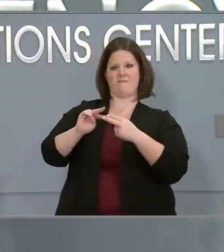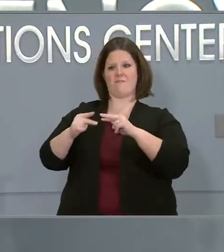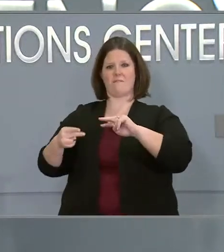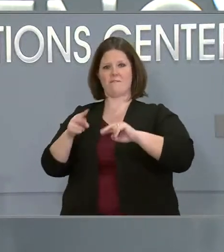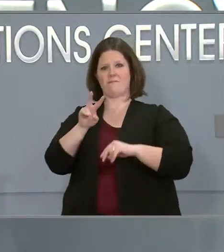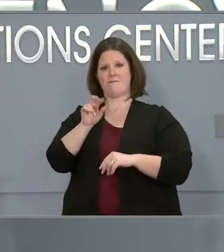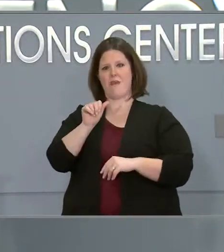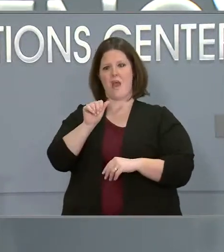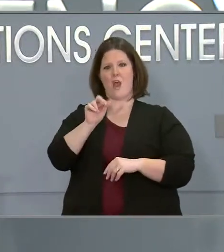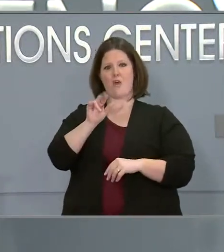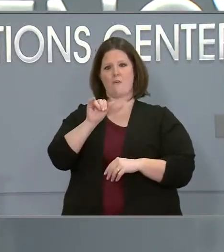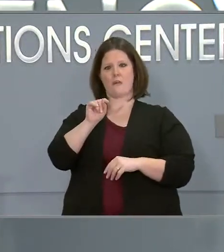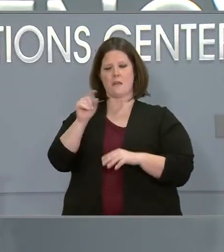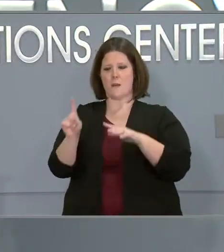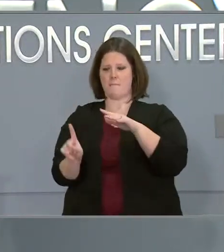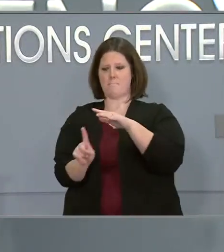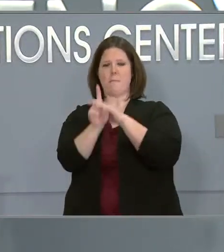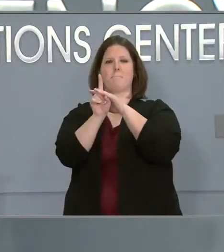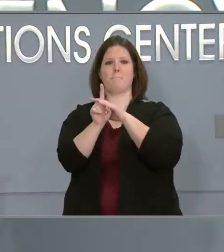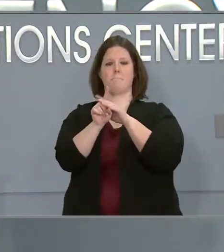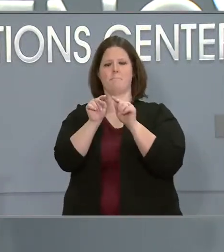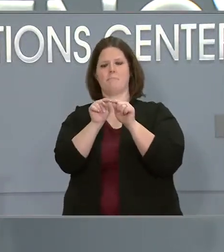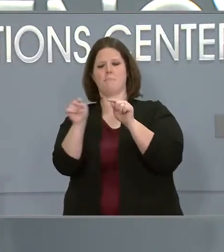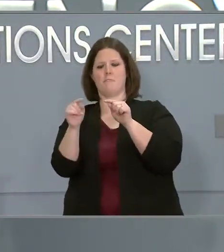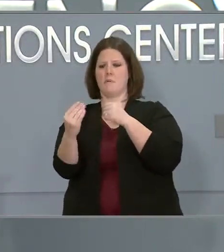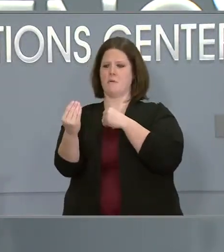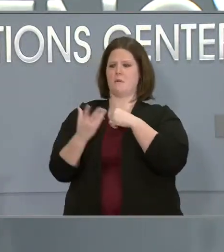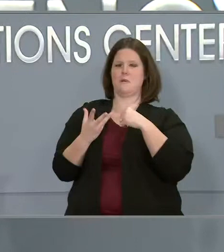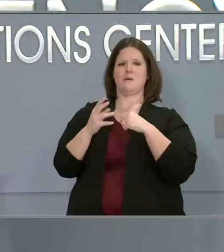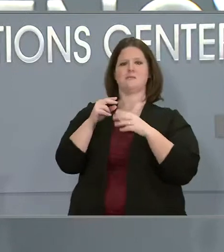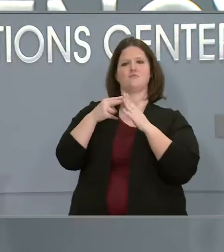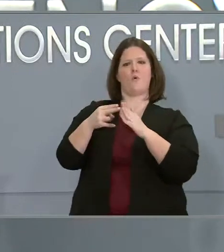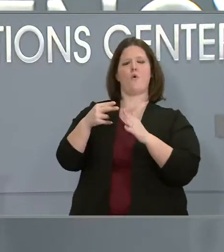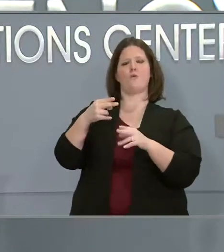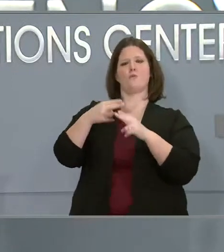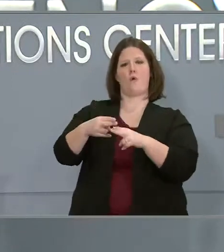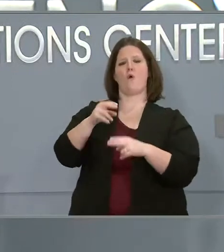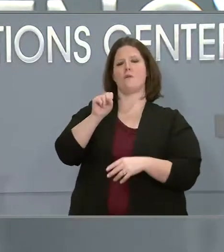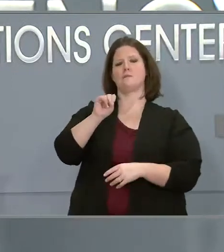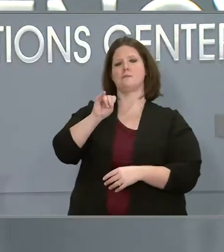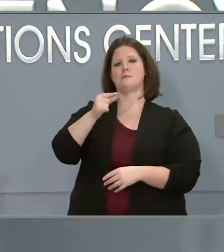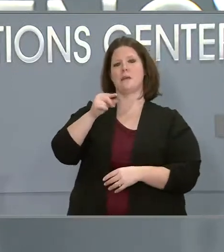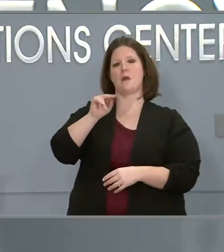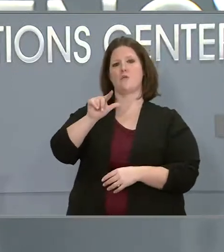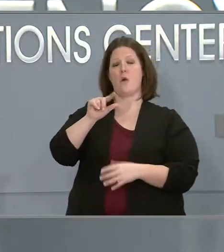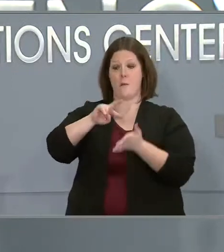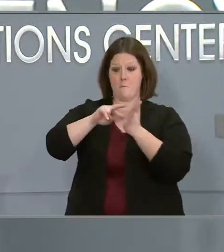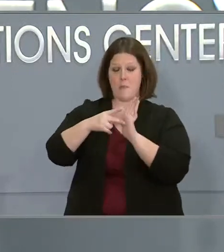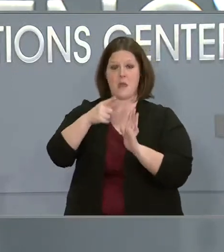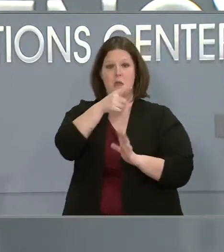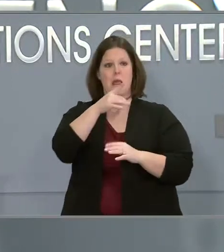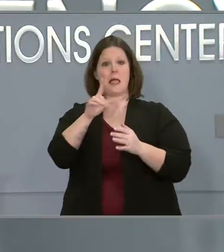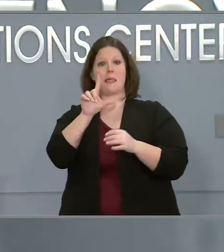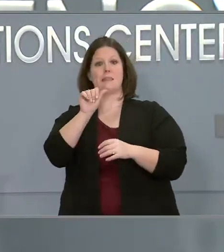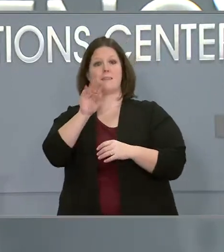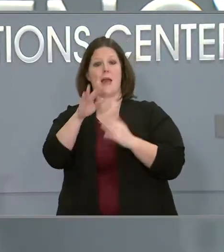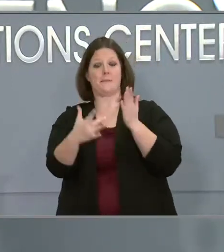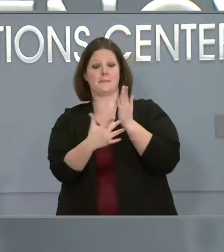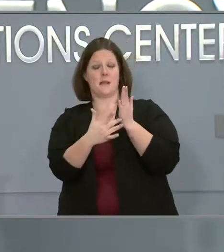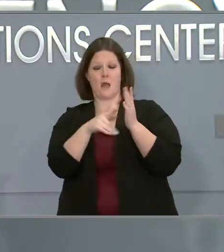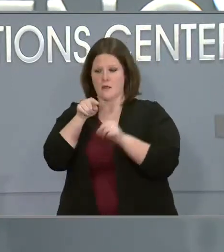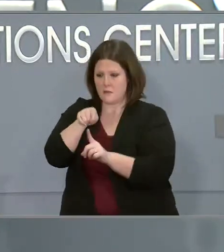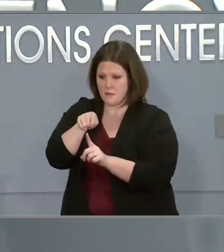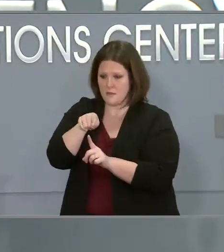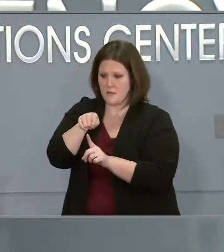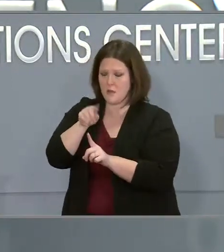signal on the PCR test, and it does help our lab folks actually hone in on which samples they